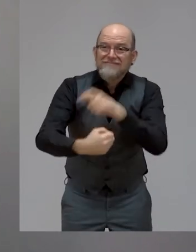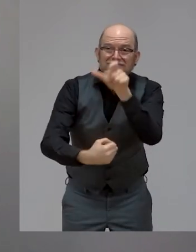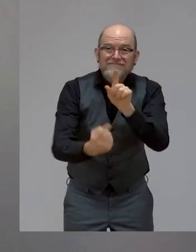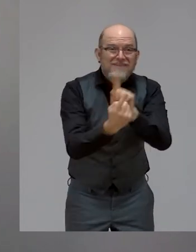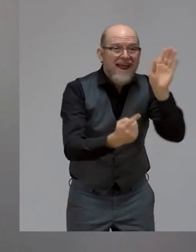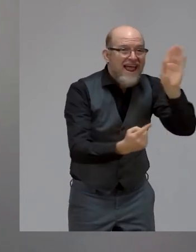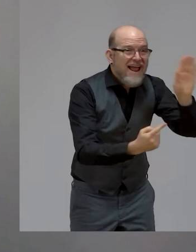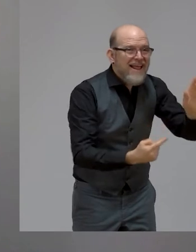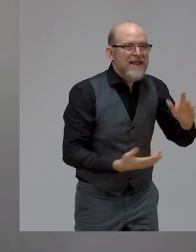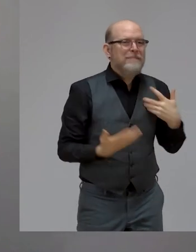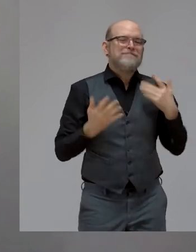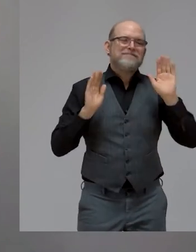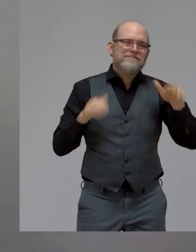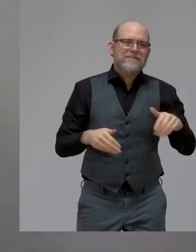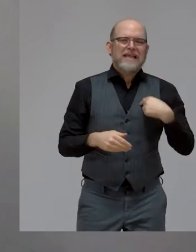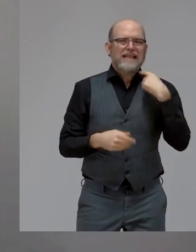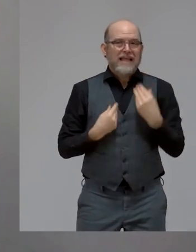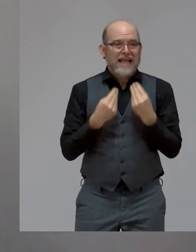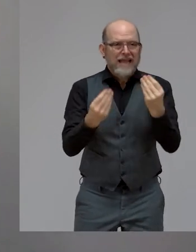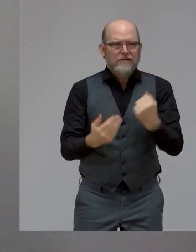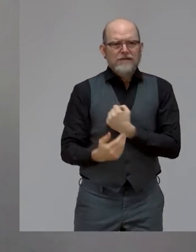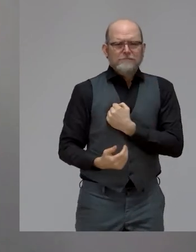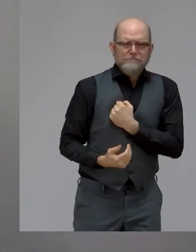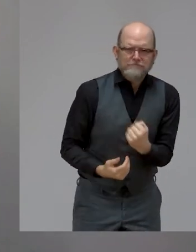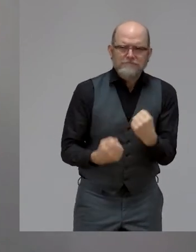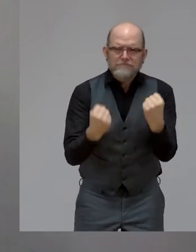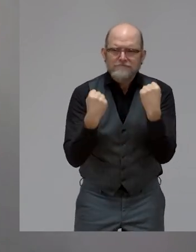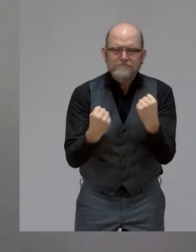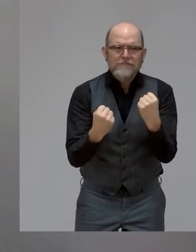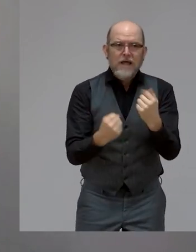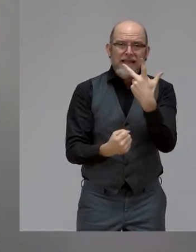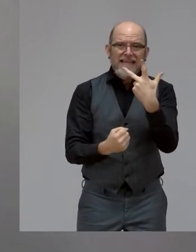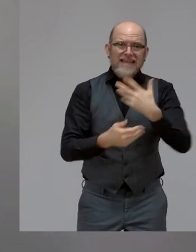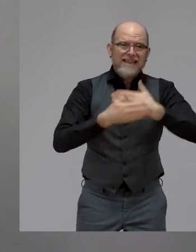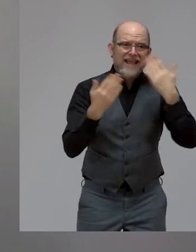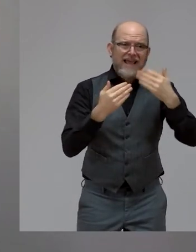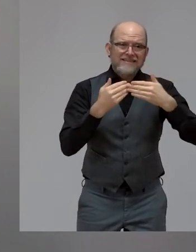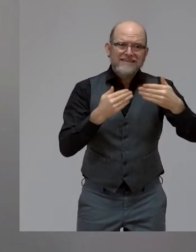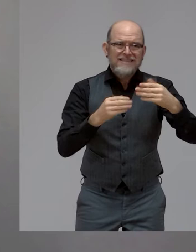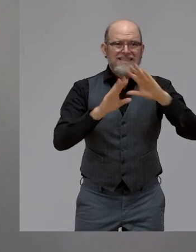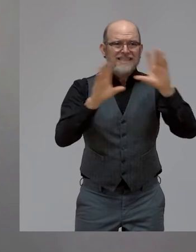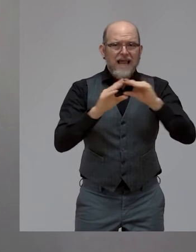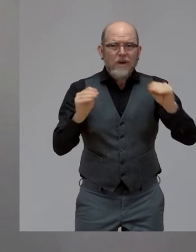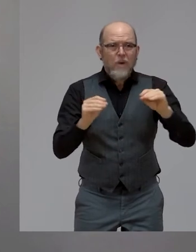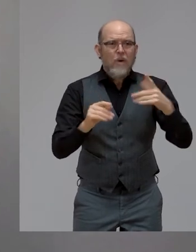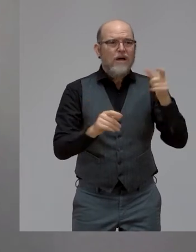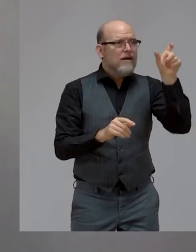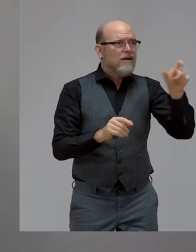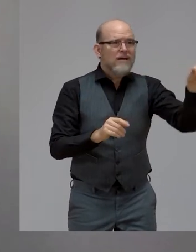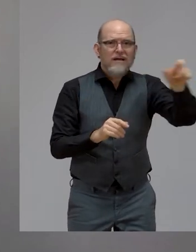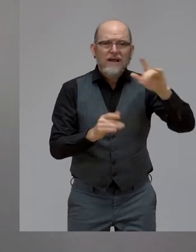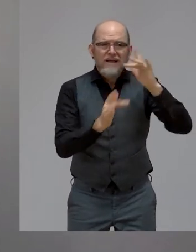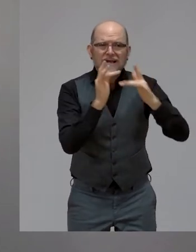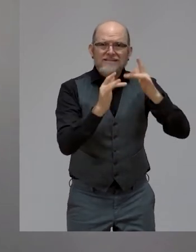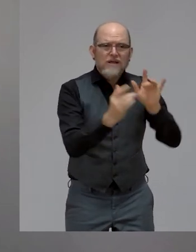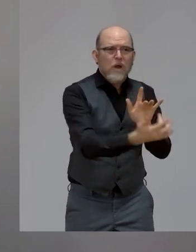us, use these 3 days maybe to reach out to some of your Zero friends, just even by WhatsApp, a text